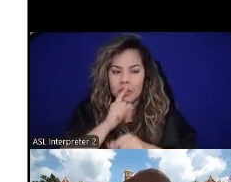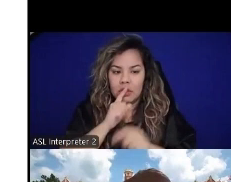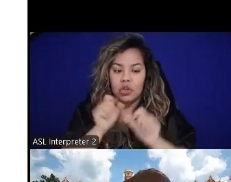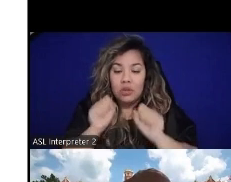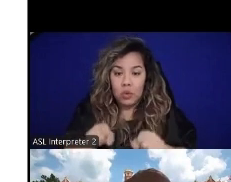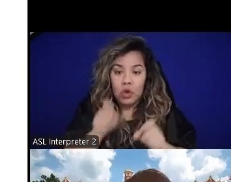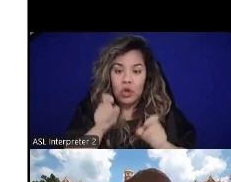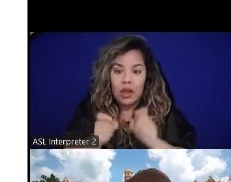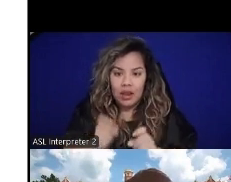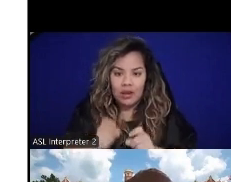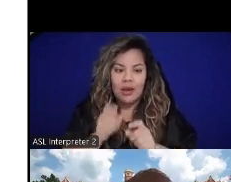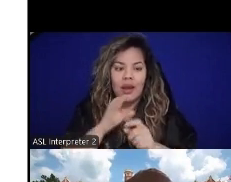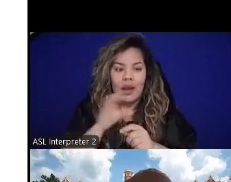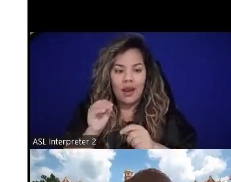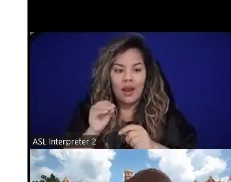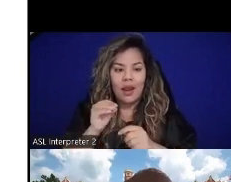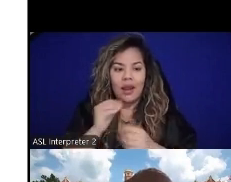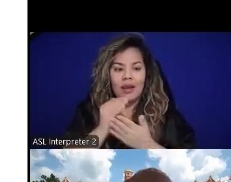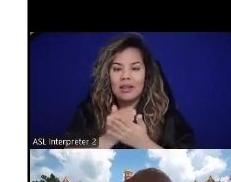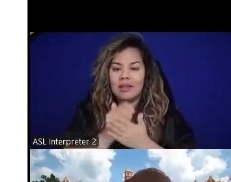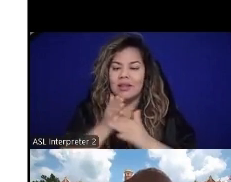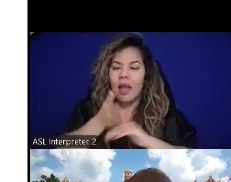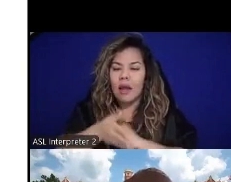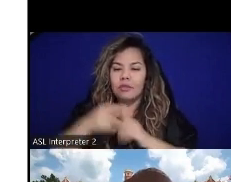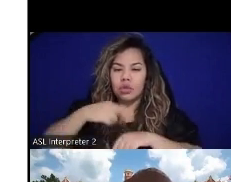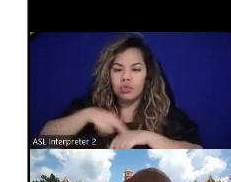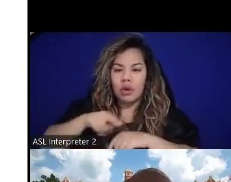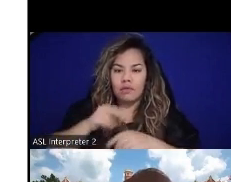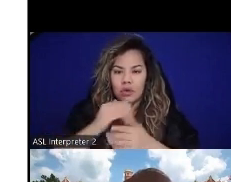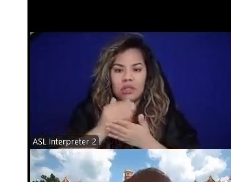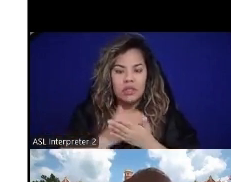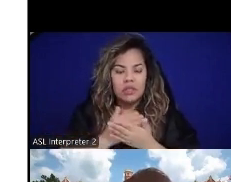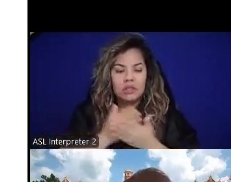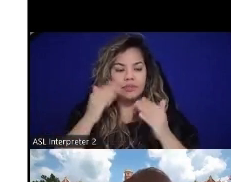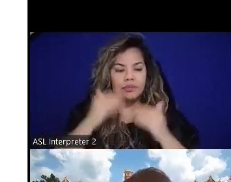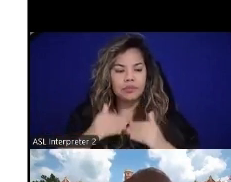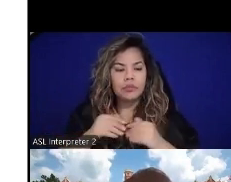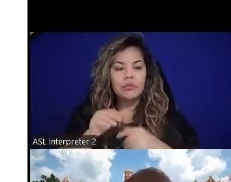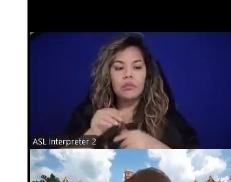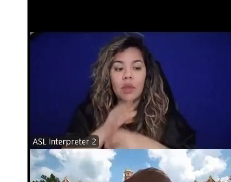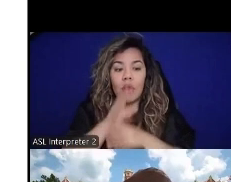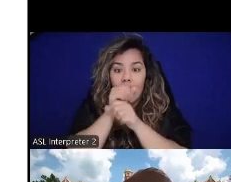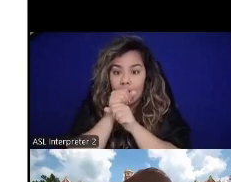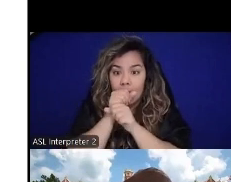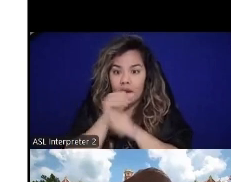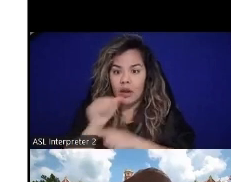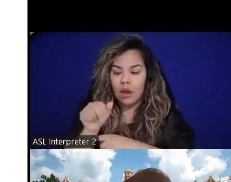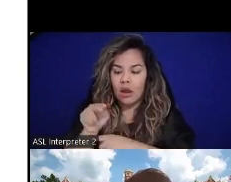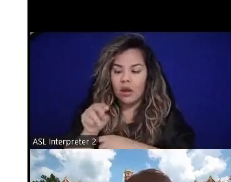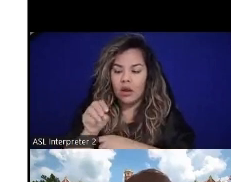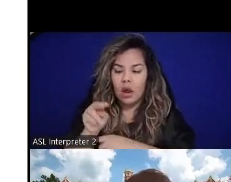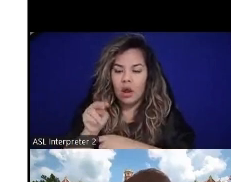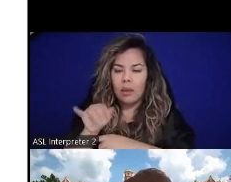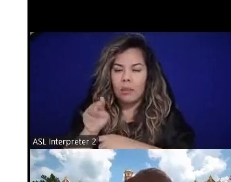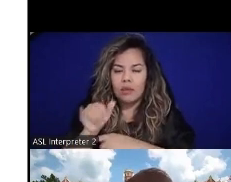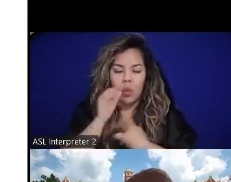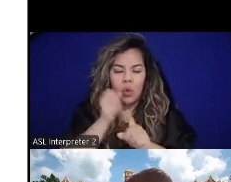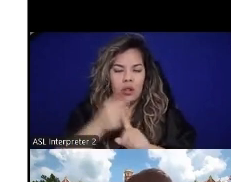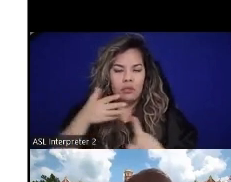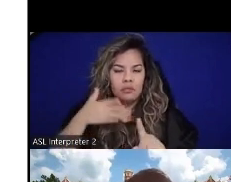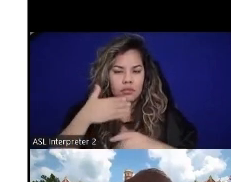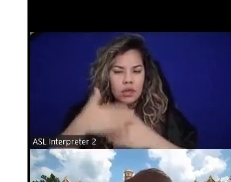list. The last critical point is anonymizing your manuscript, which I will explain in detail in the next slide.